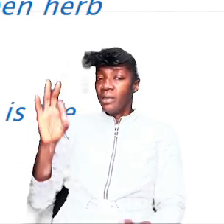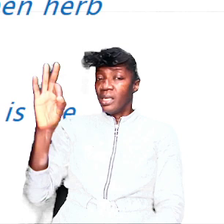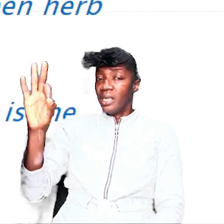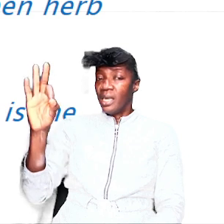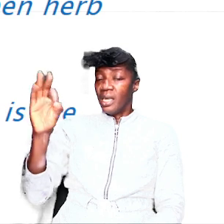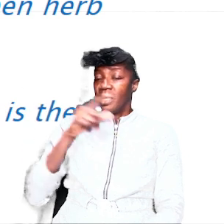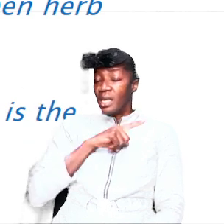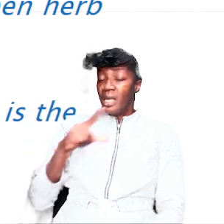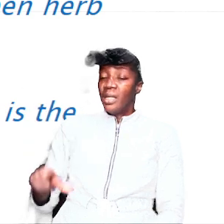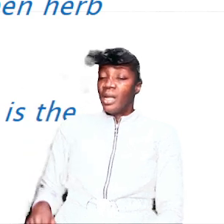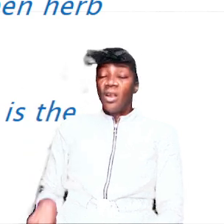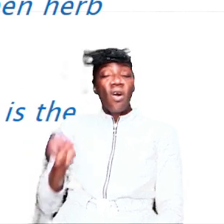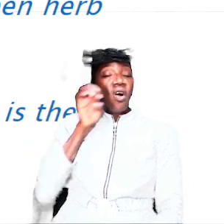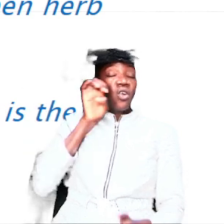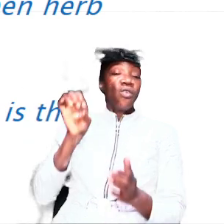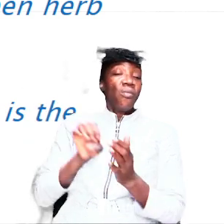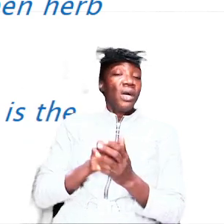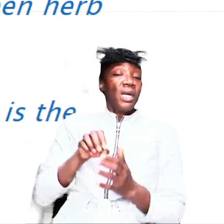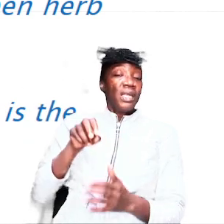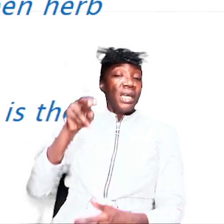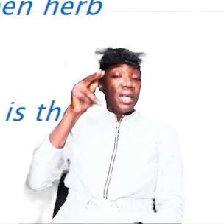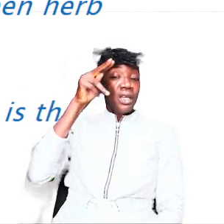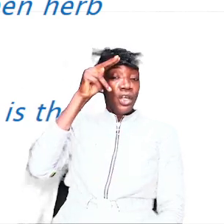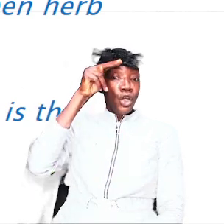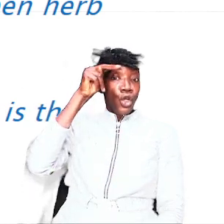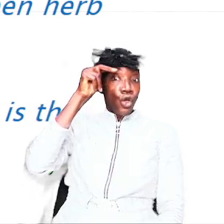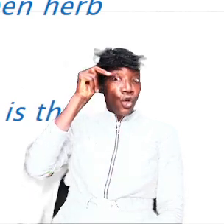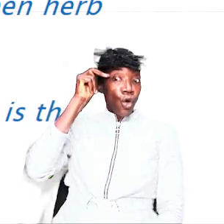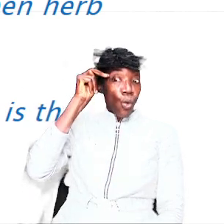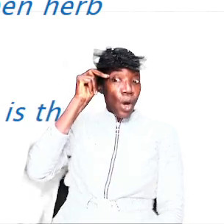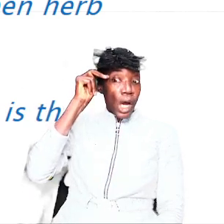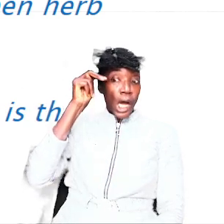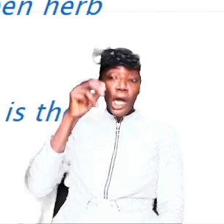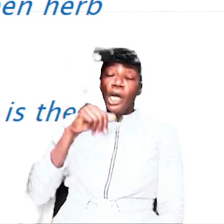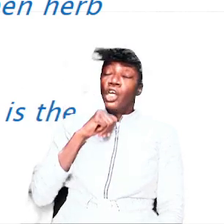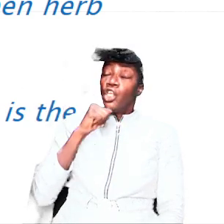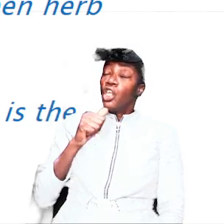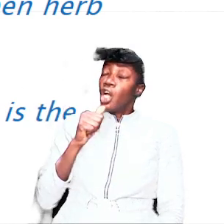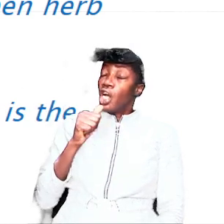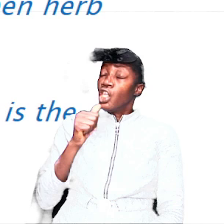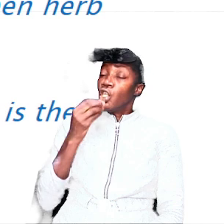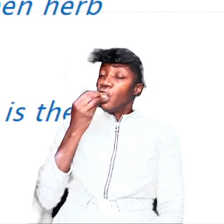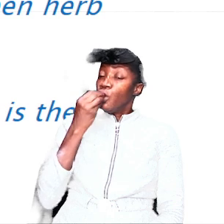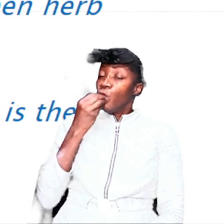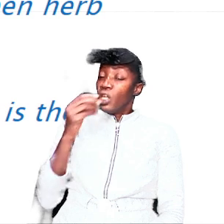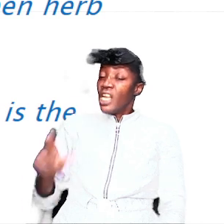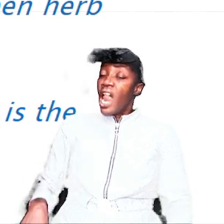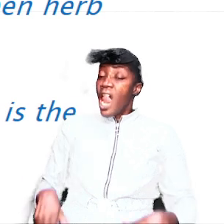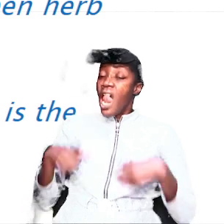the Lord commanded Noah not to eat the life of any flesh.